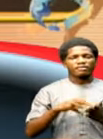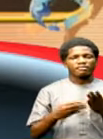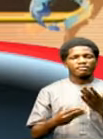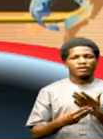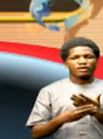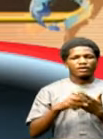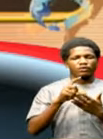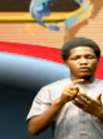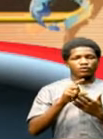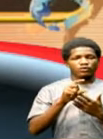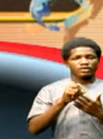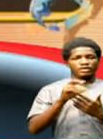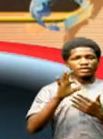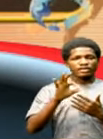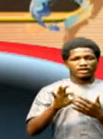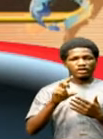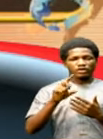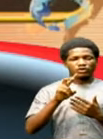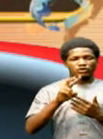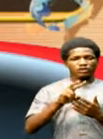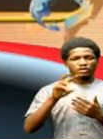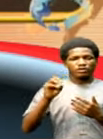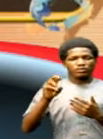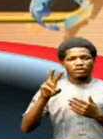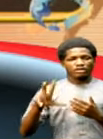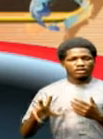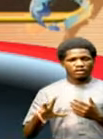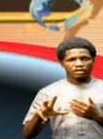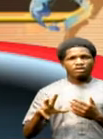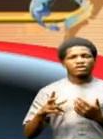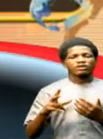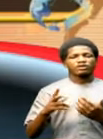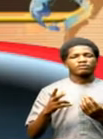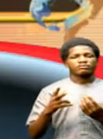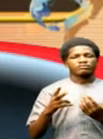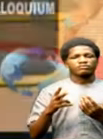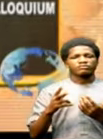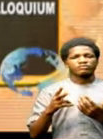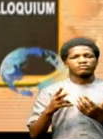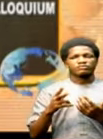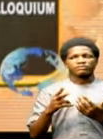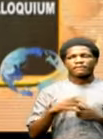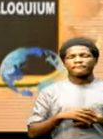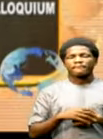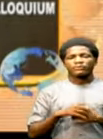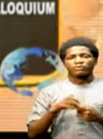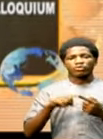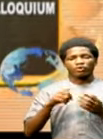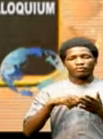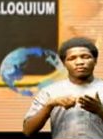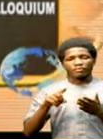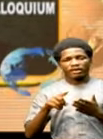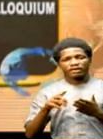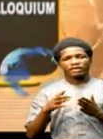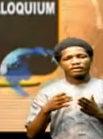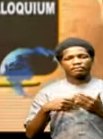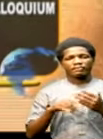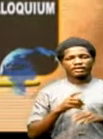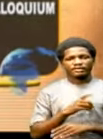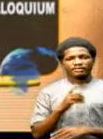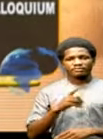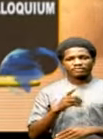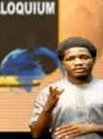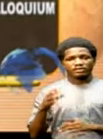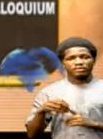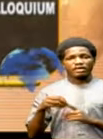29, 2023, instead of the yearly colloquium to mark his 71st birthday. The special prayers is to be held